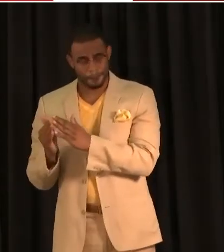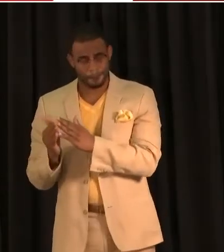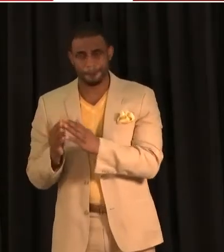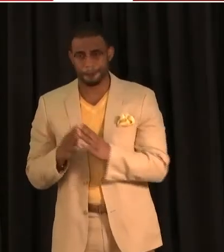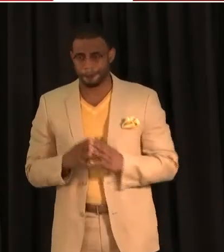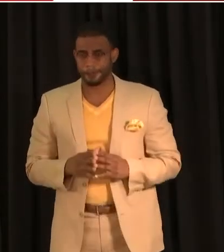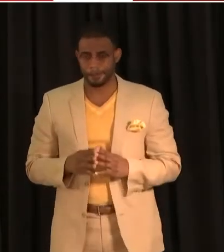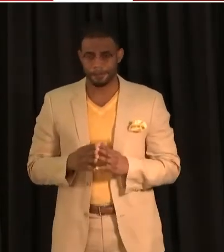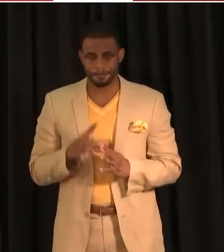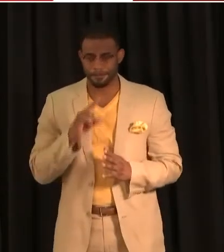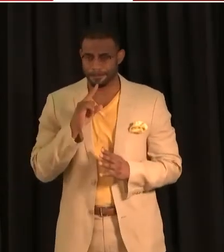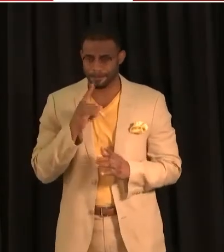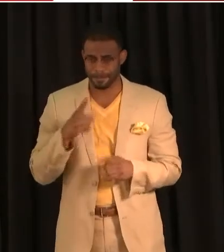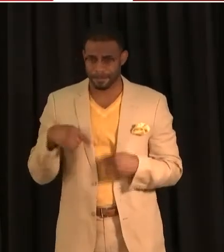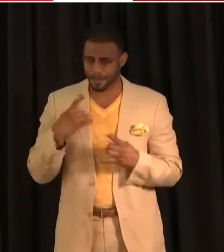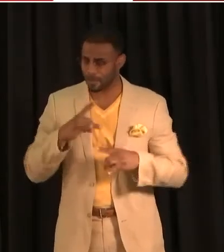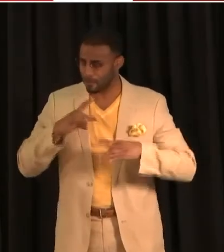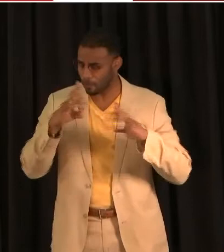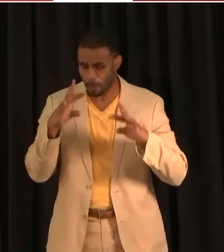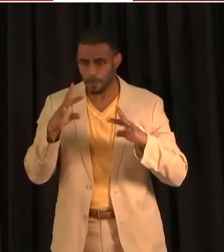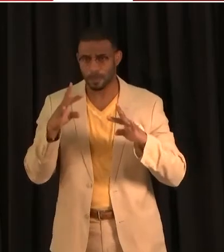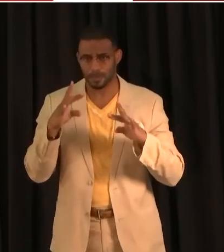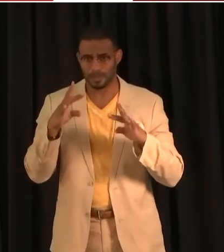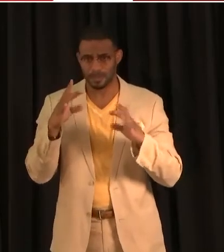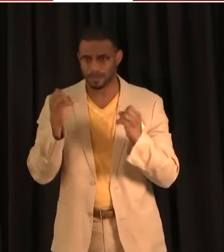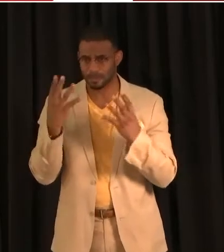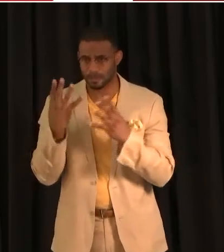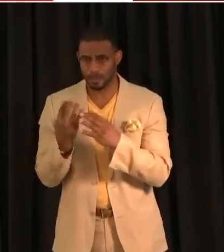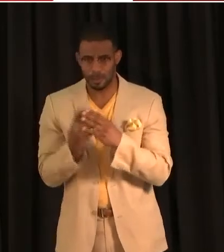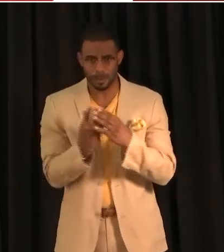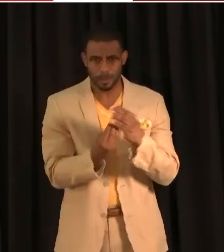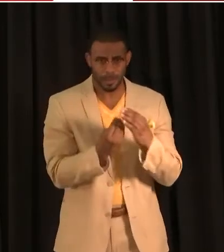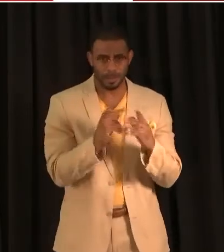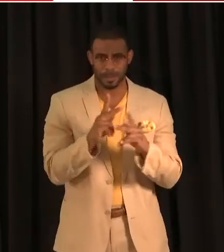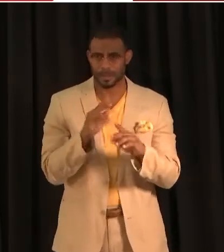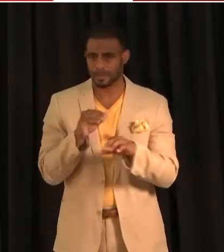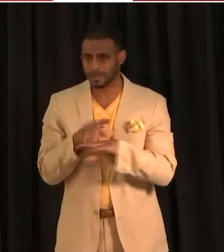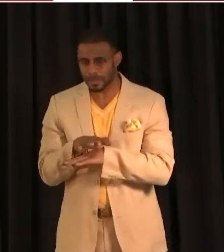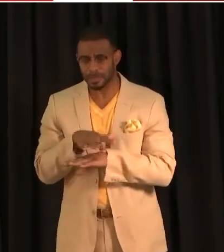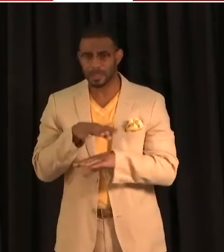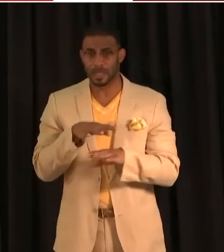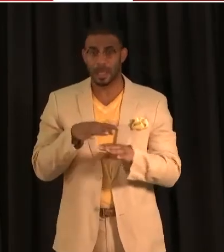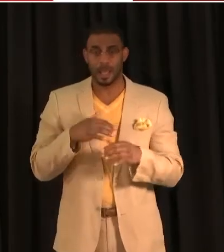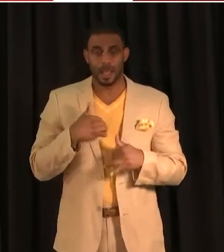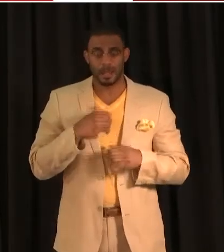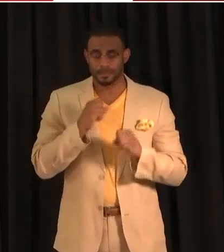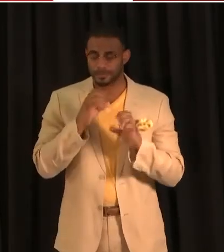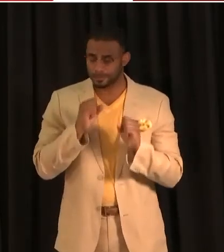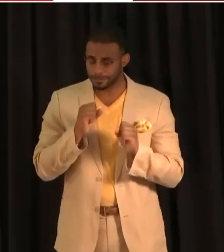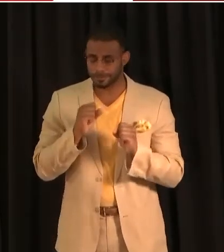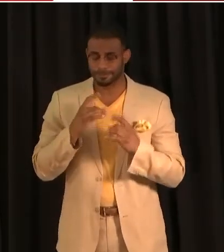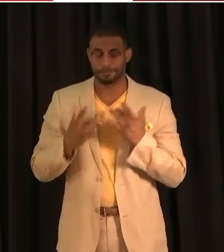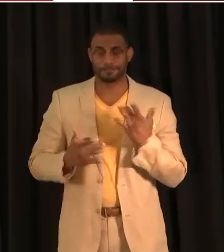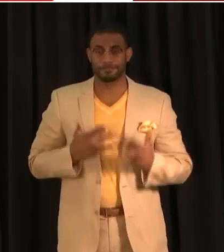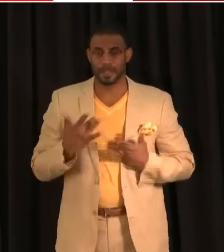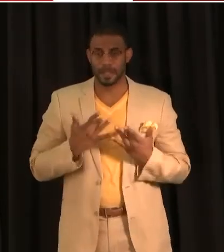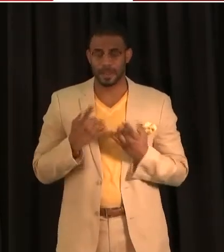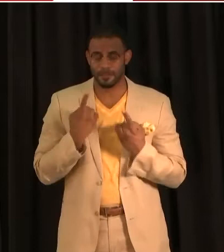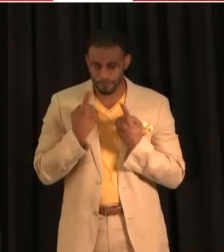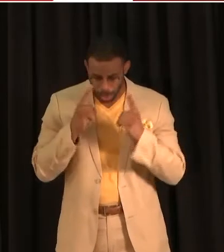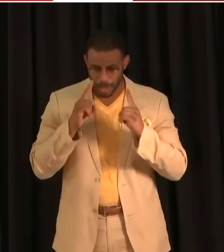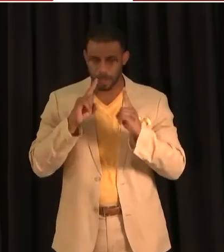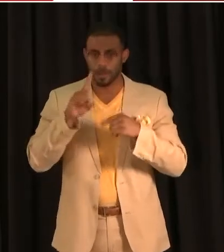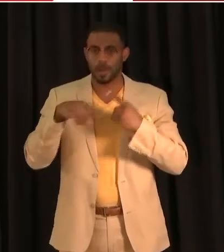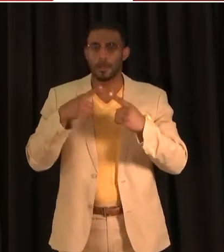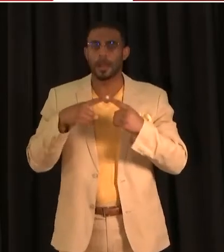been upended. It's been absolutely horrible, to be frank with you. I am incredibly excited